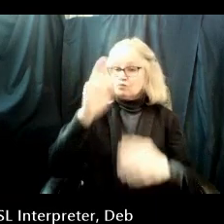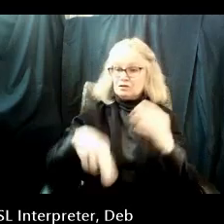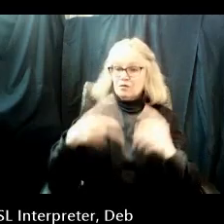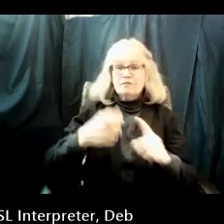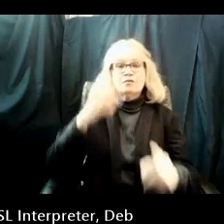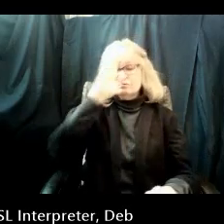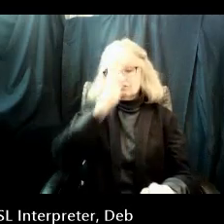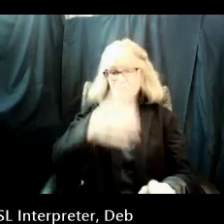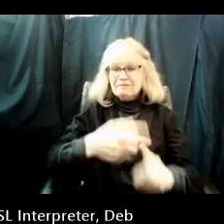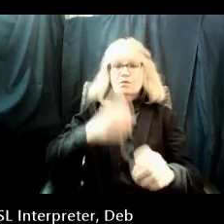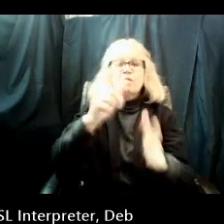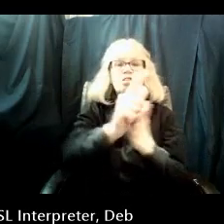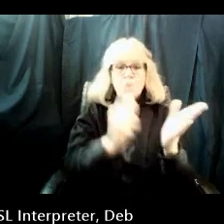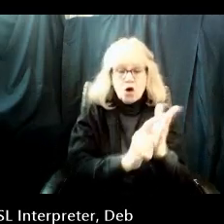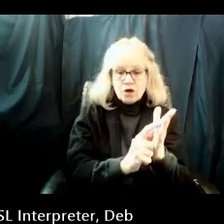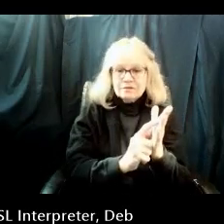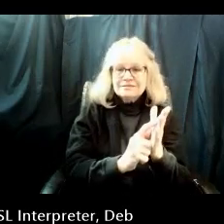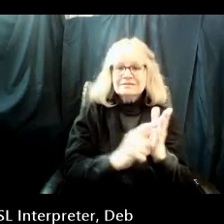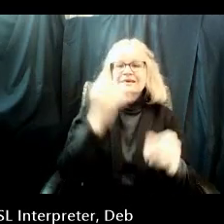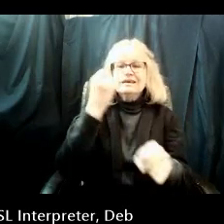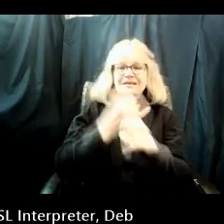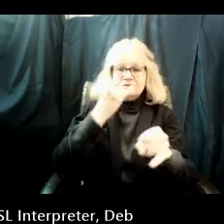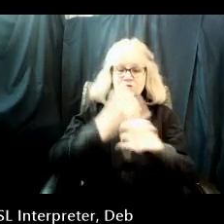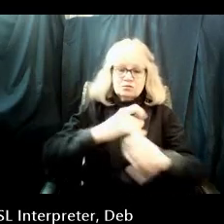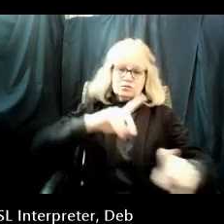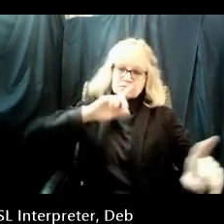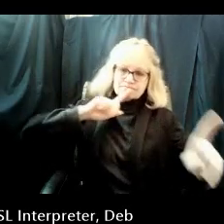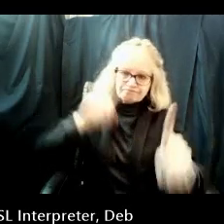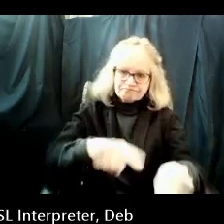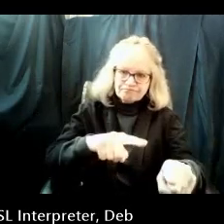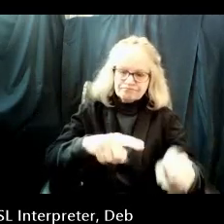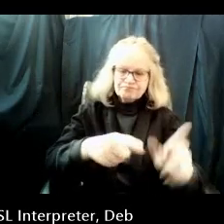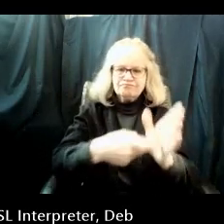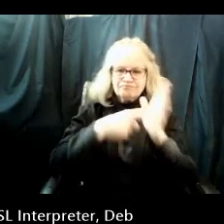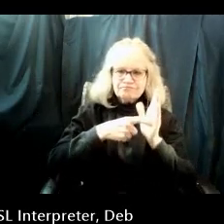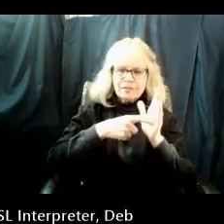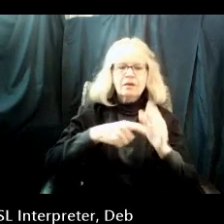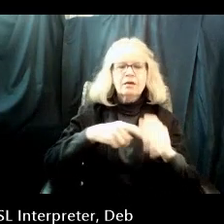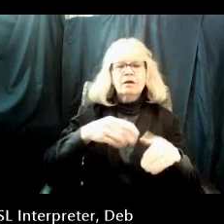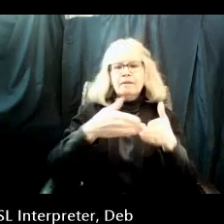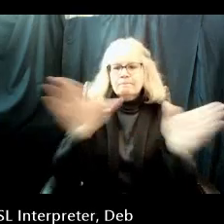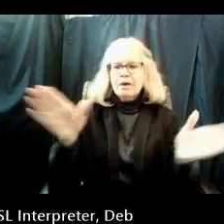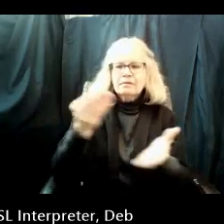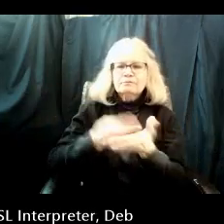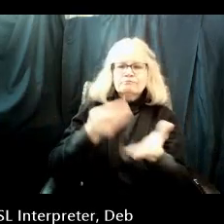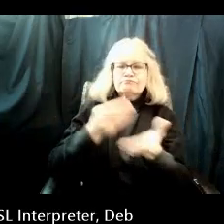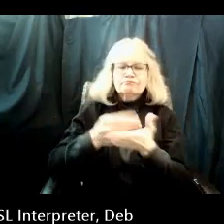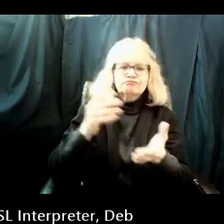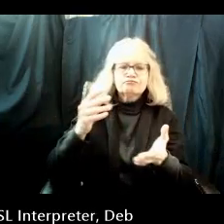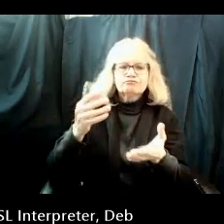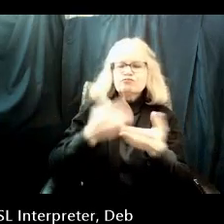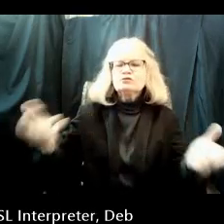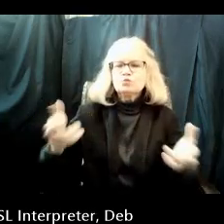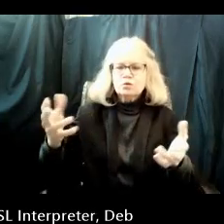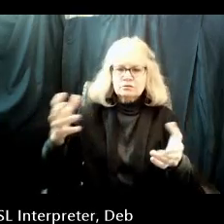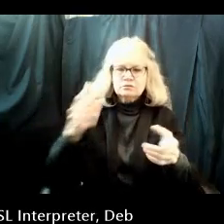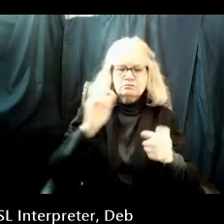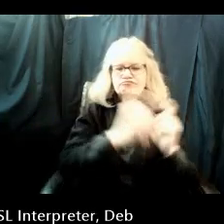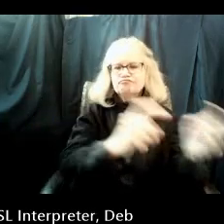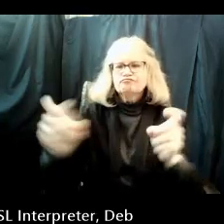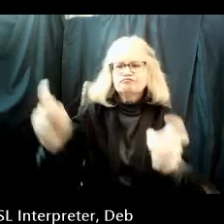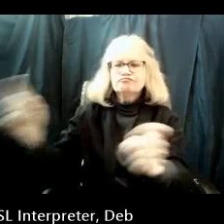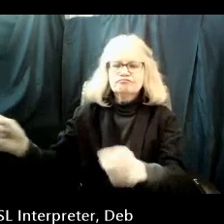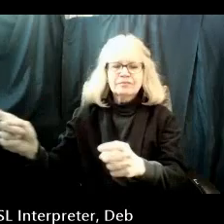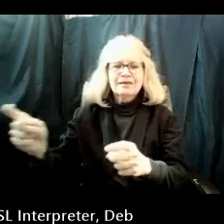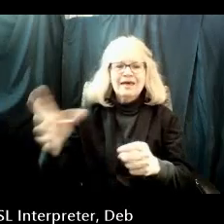laws, institutional mandates, public resource allocation, and the deliberate exclusion of Black and